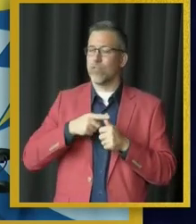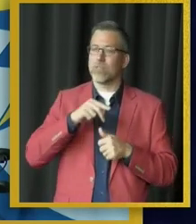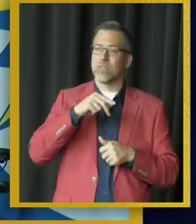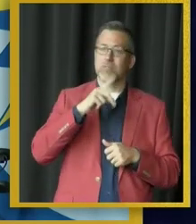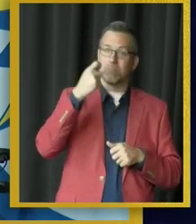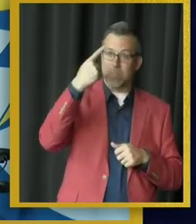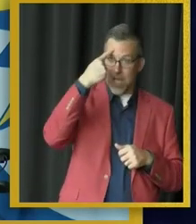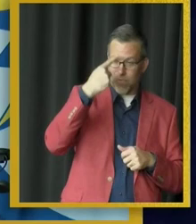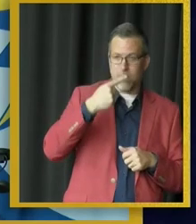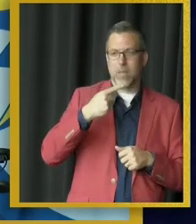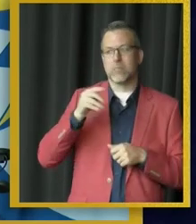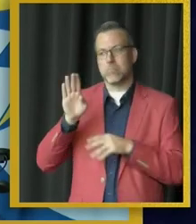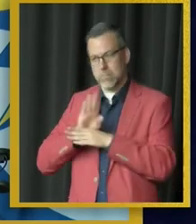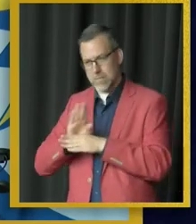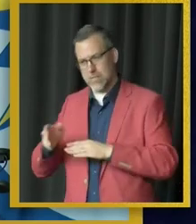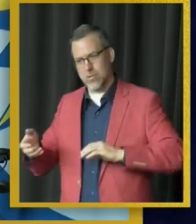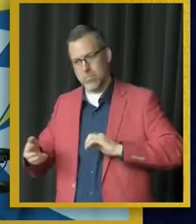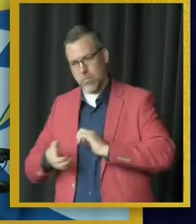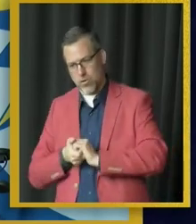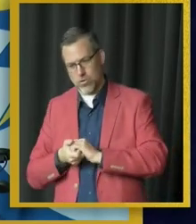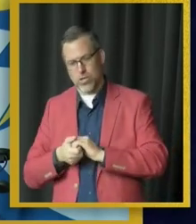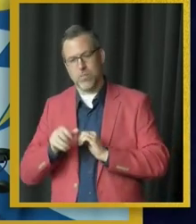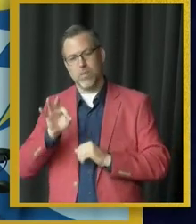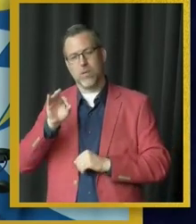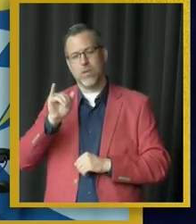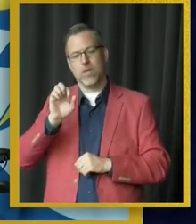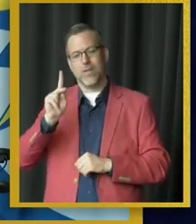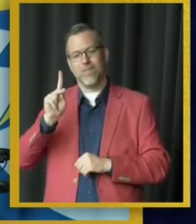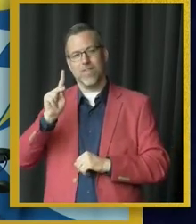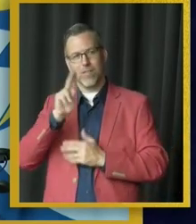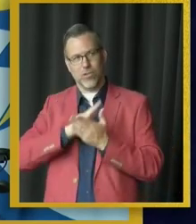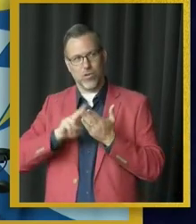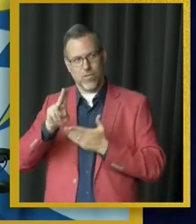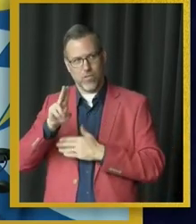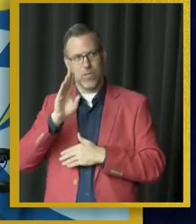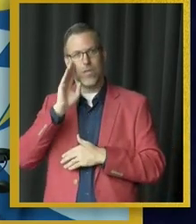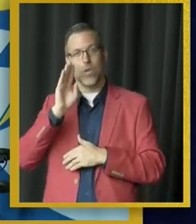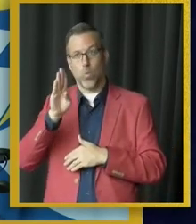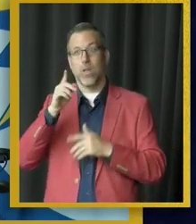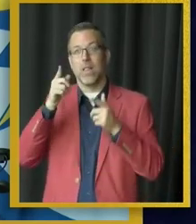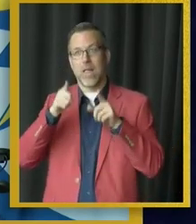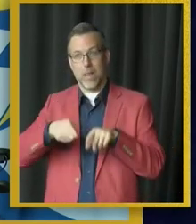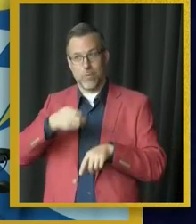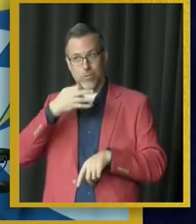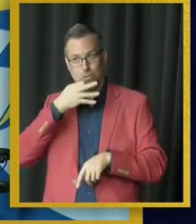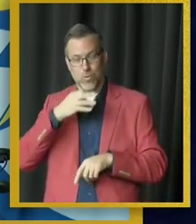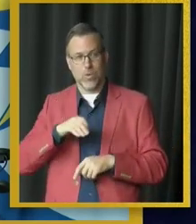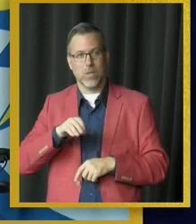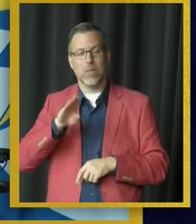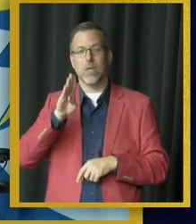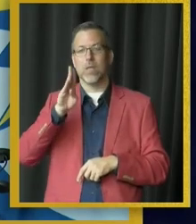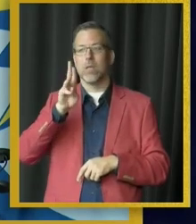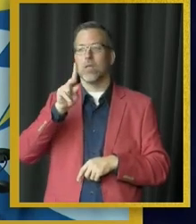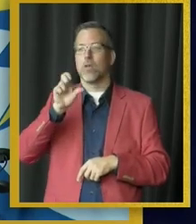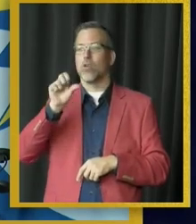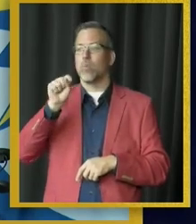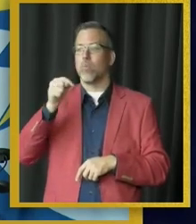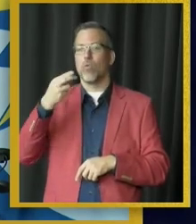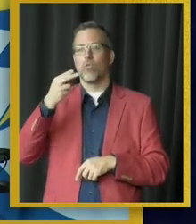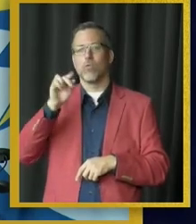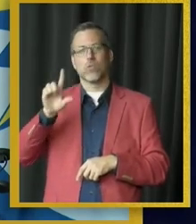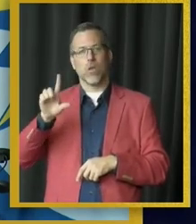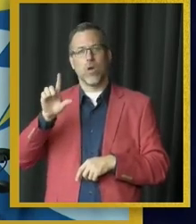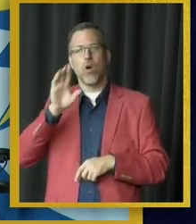our oldest institution of higher learning, Fisk University, will be a reality soon. Burris Hall will